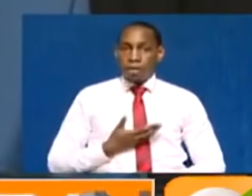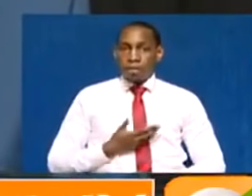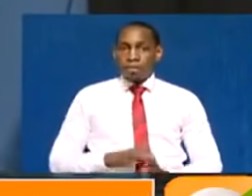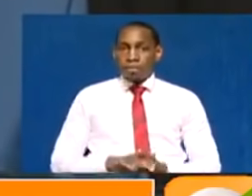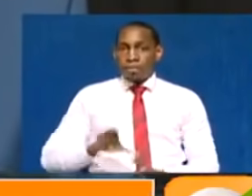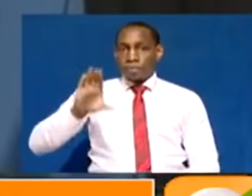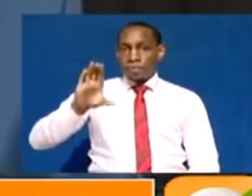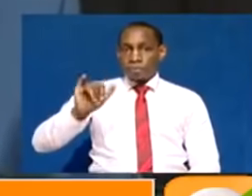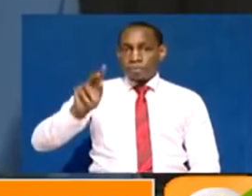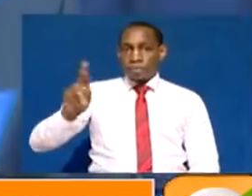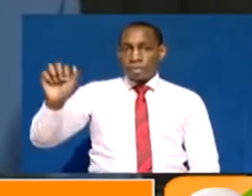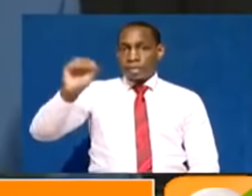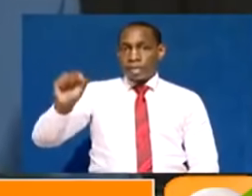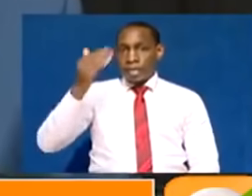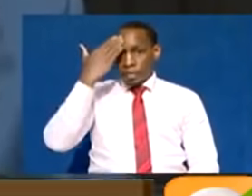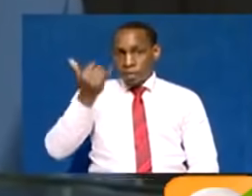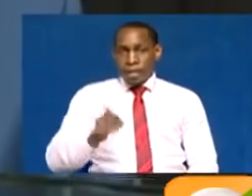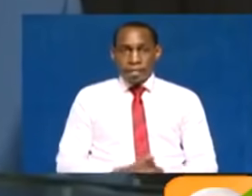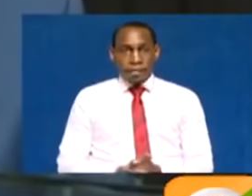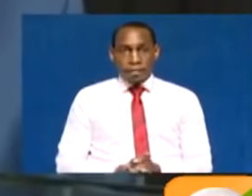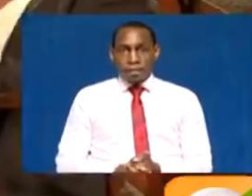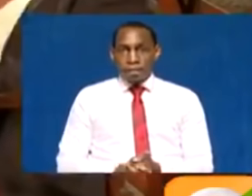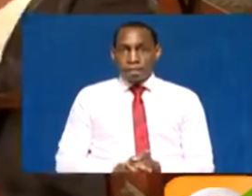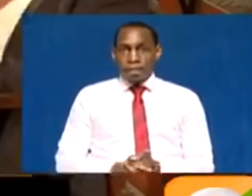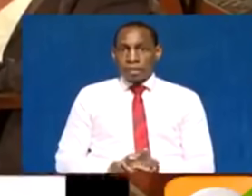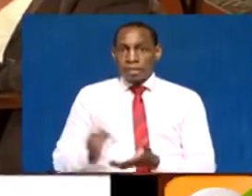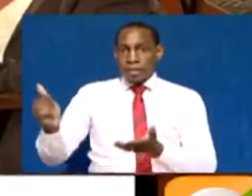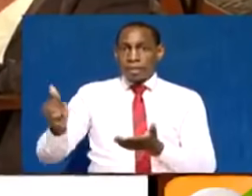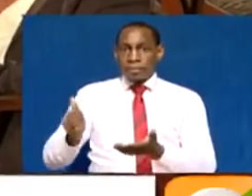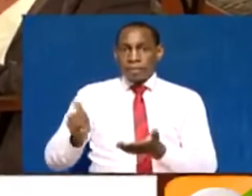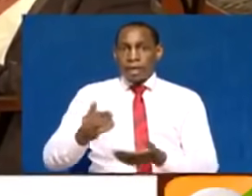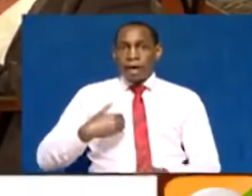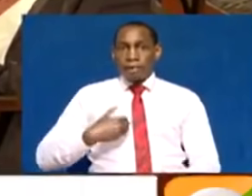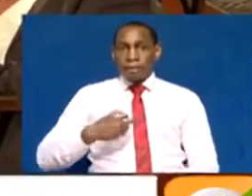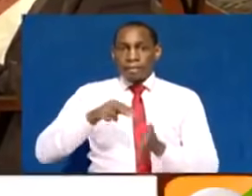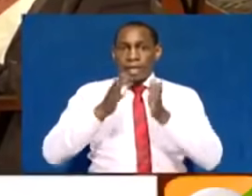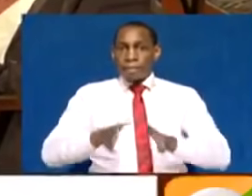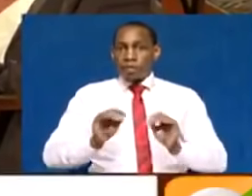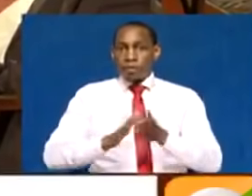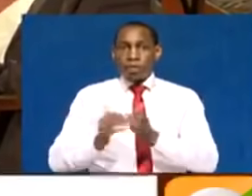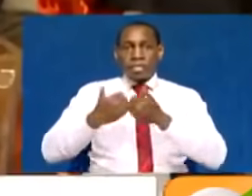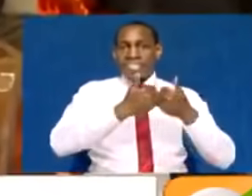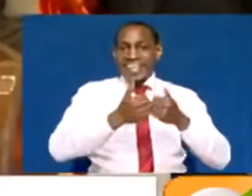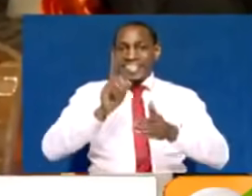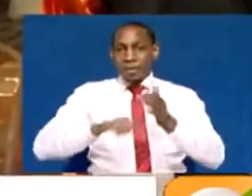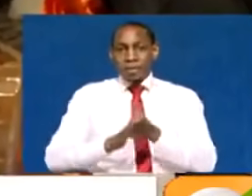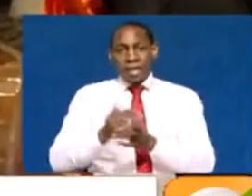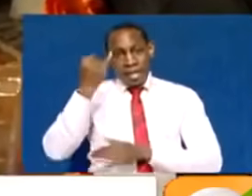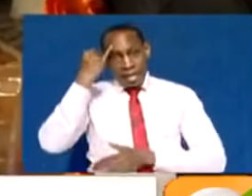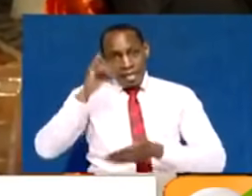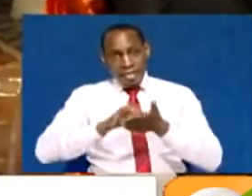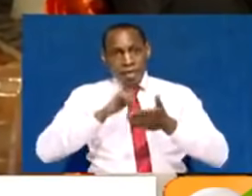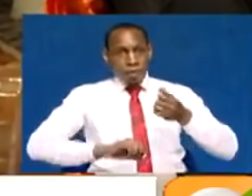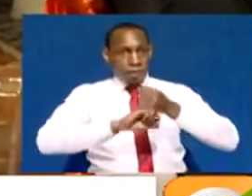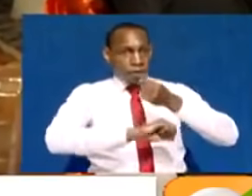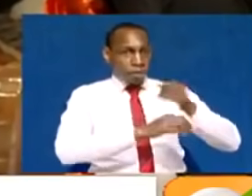Cyrus Jirongo, because we are not going to field our own candidate. But the elephant in the room was the perception that